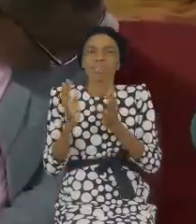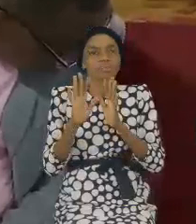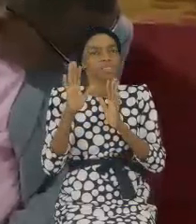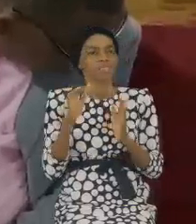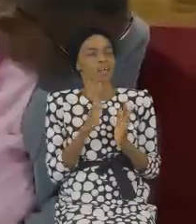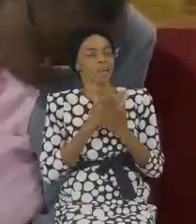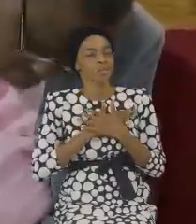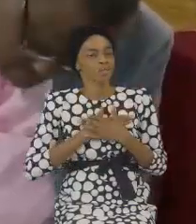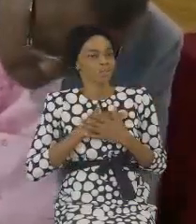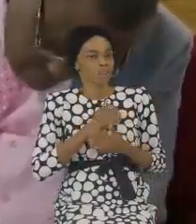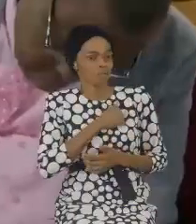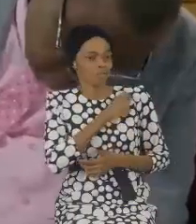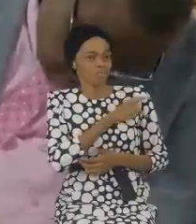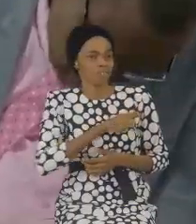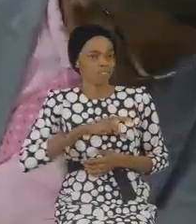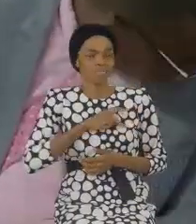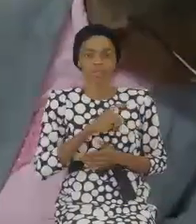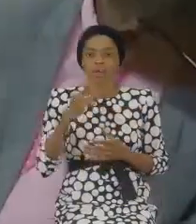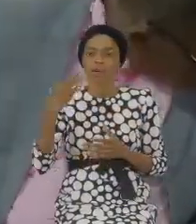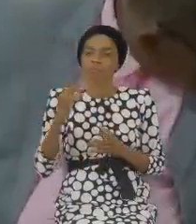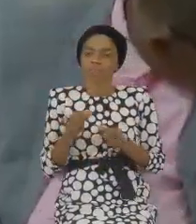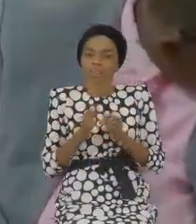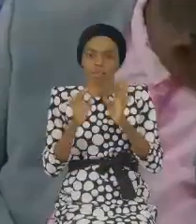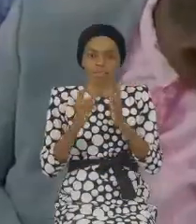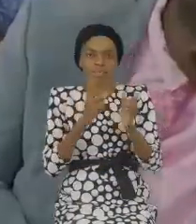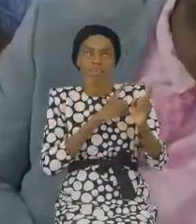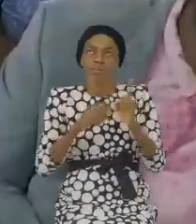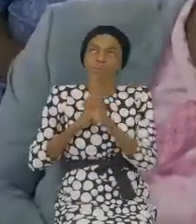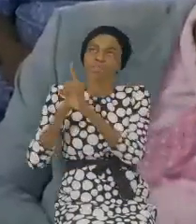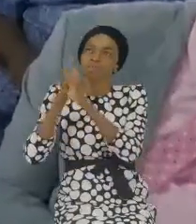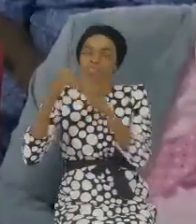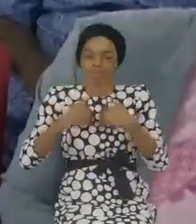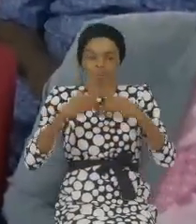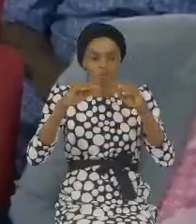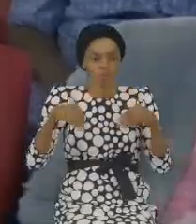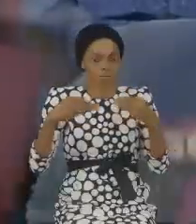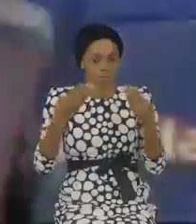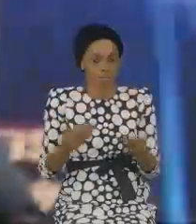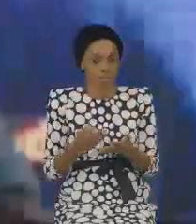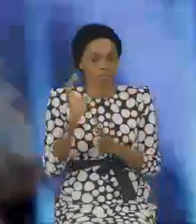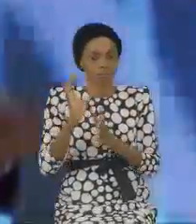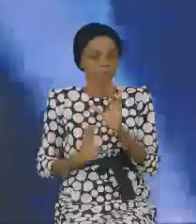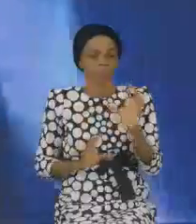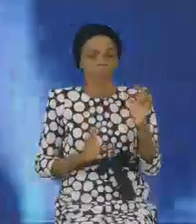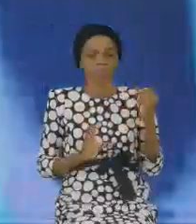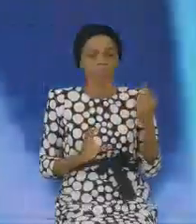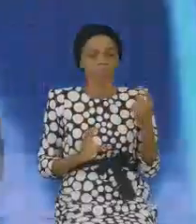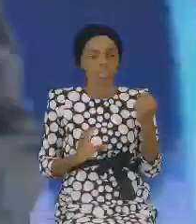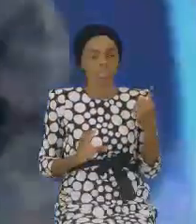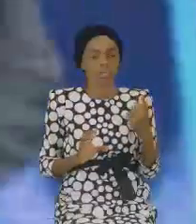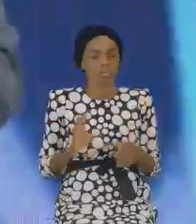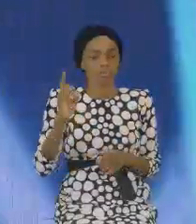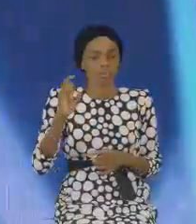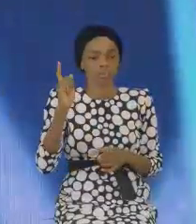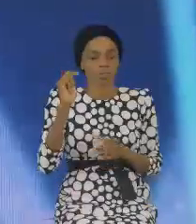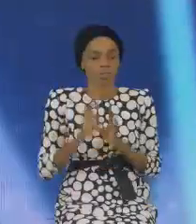of that land that the Lord himself has provided. Look at chapter 11 of Deuteronomy, and I'm reading from verse